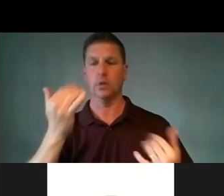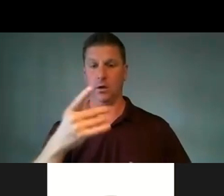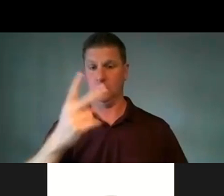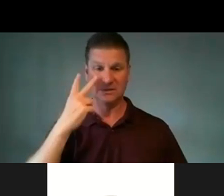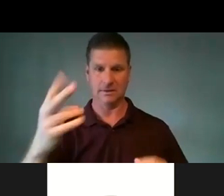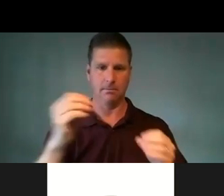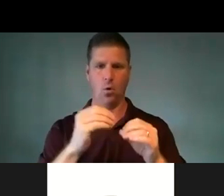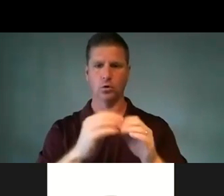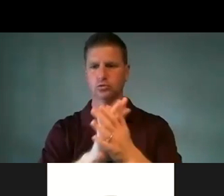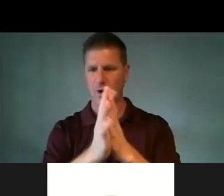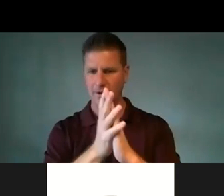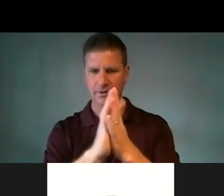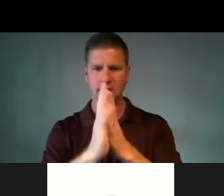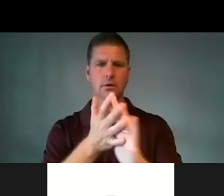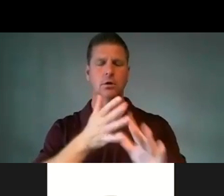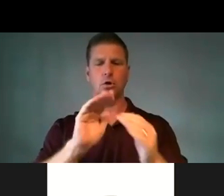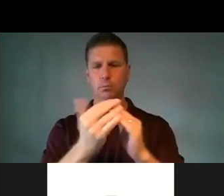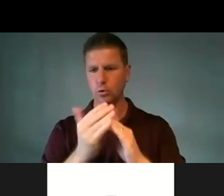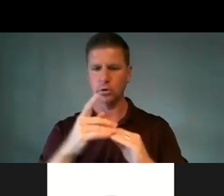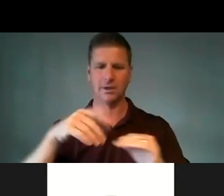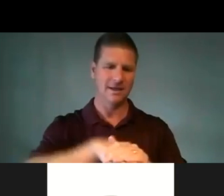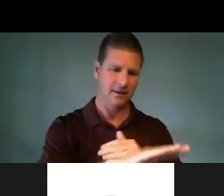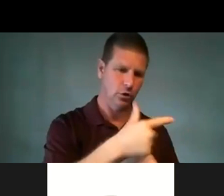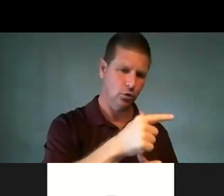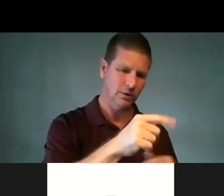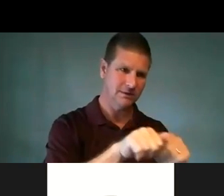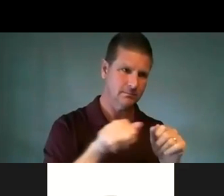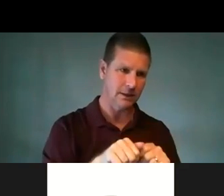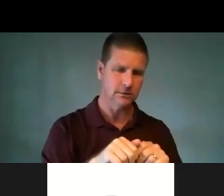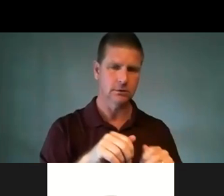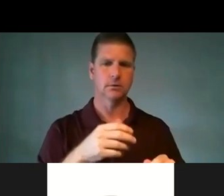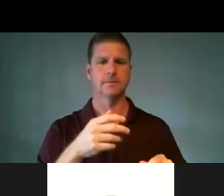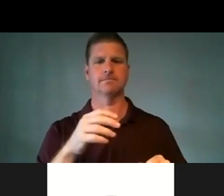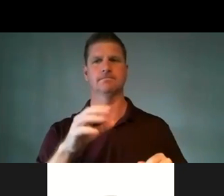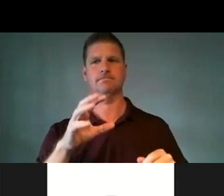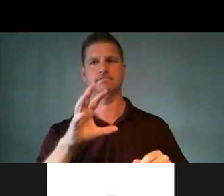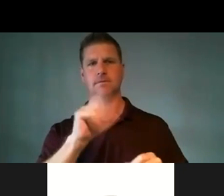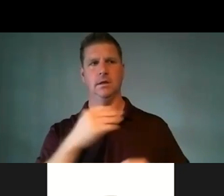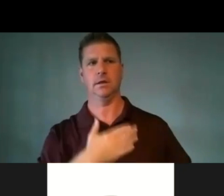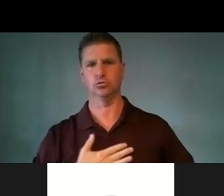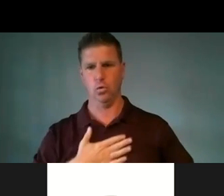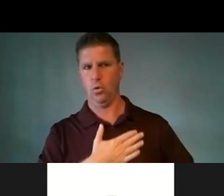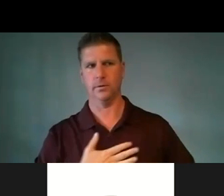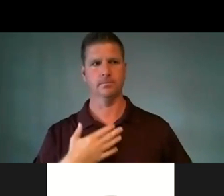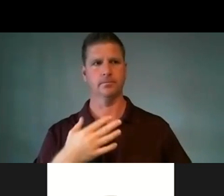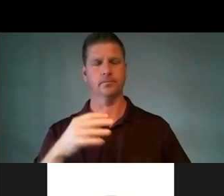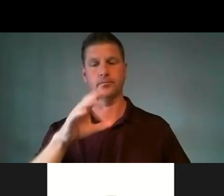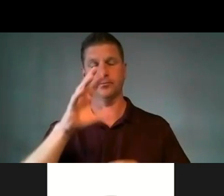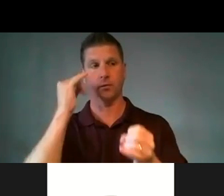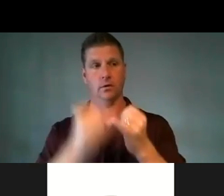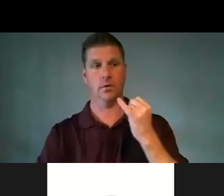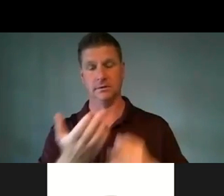more traffic from the community going into the green spaces and enjoying it? And the last thing